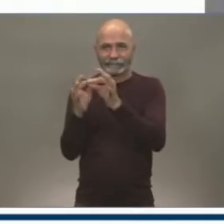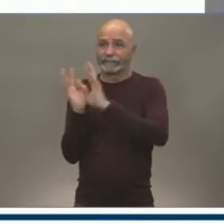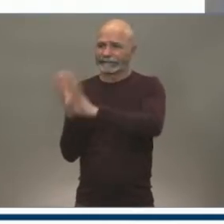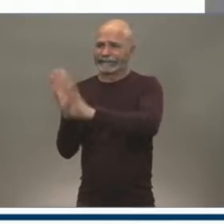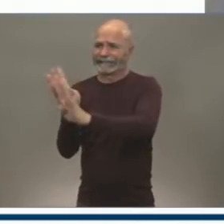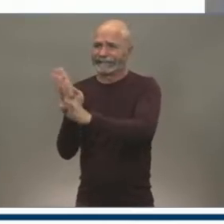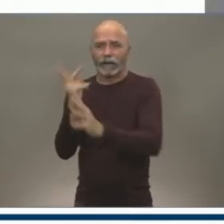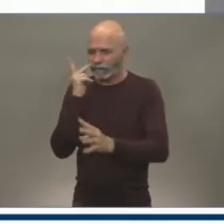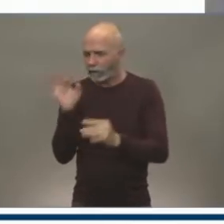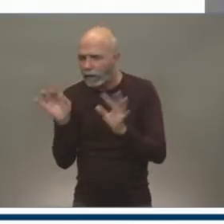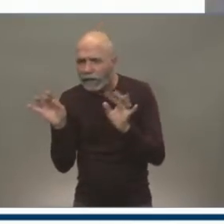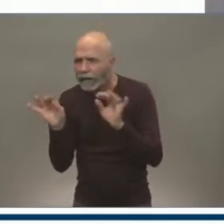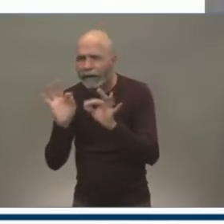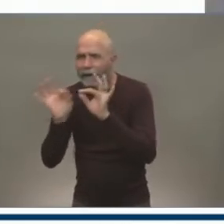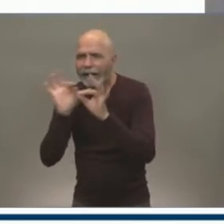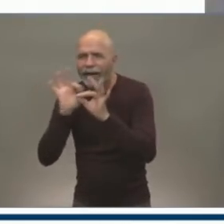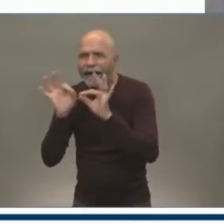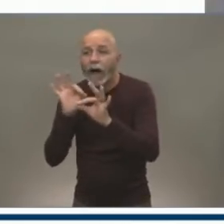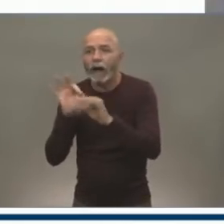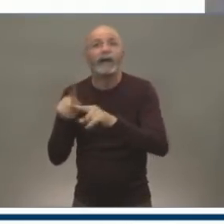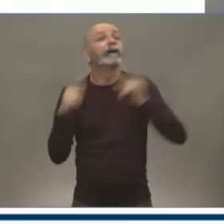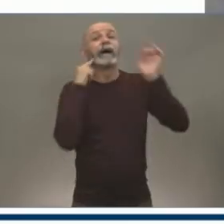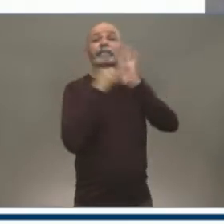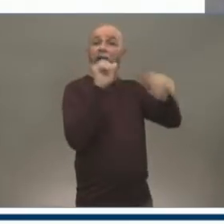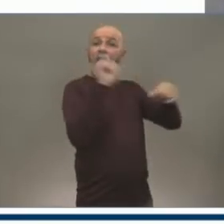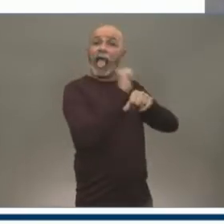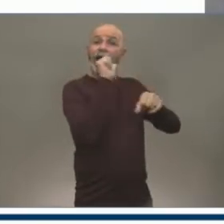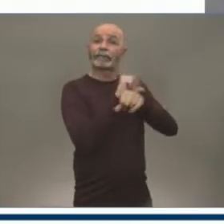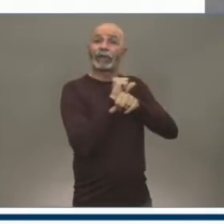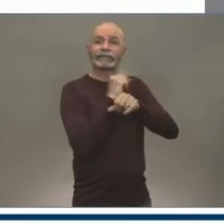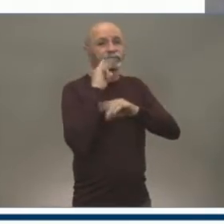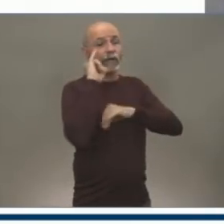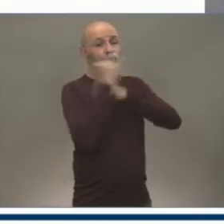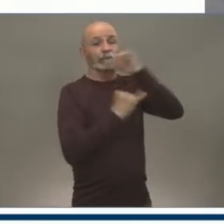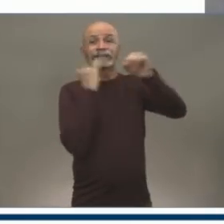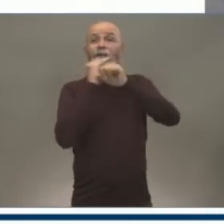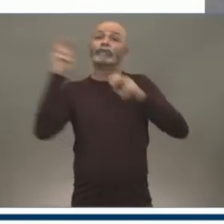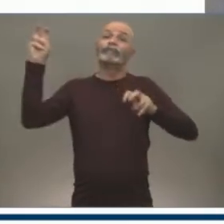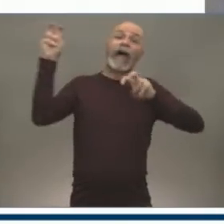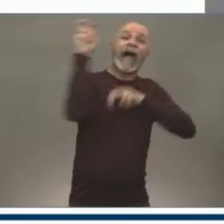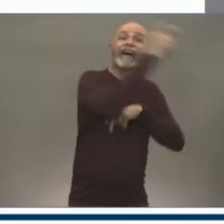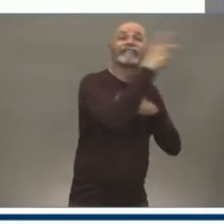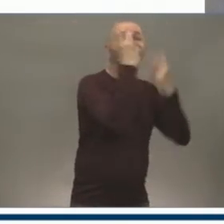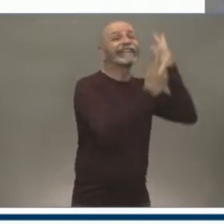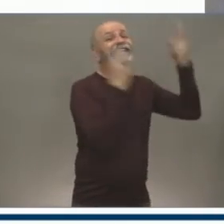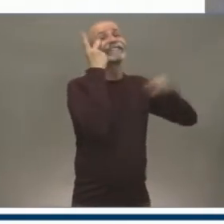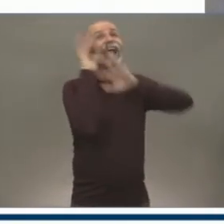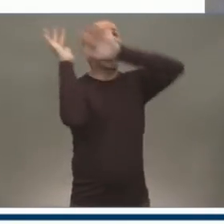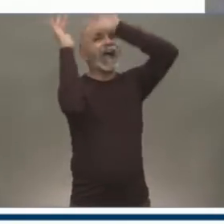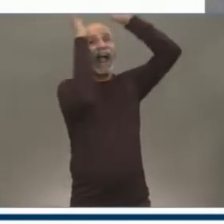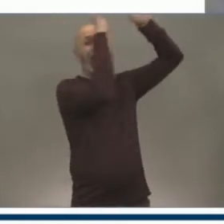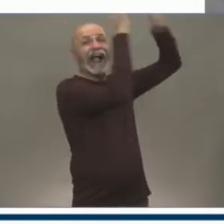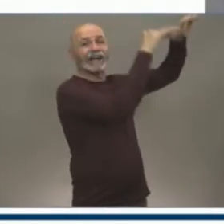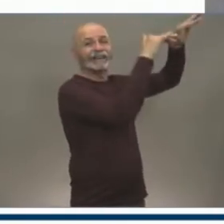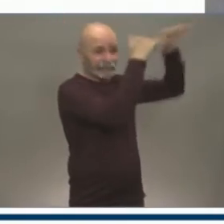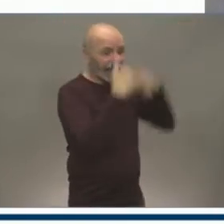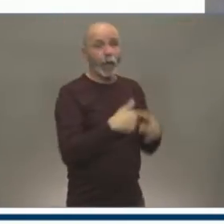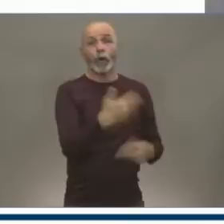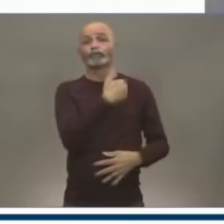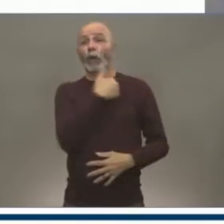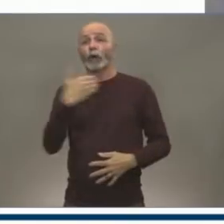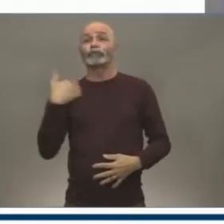in Alberta. That's with international travel. You're seeing some work that's happened at Pearson in Toronto. I